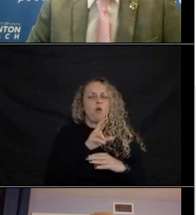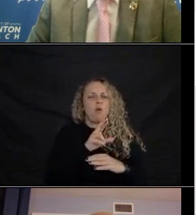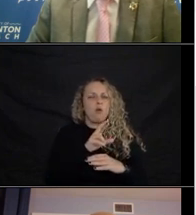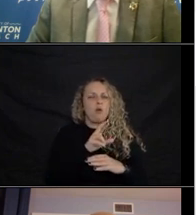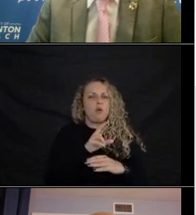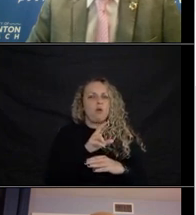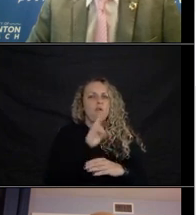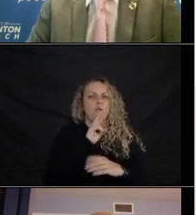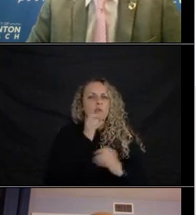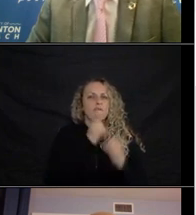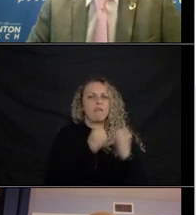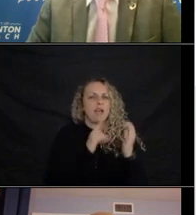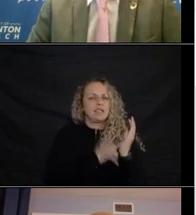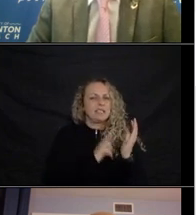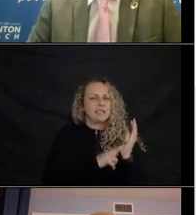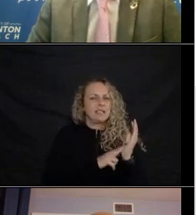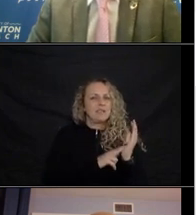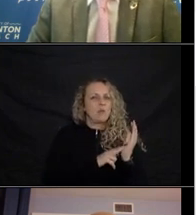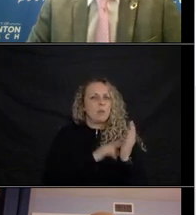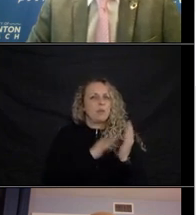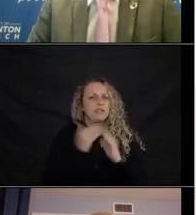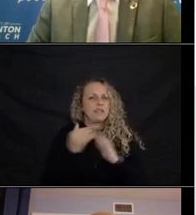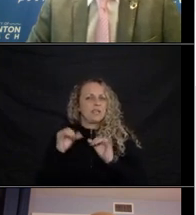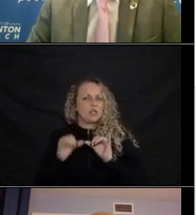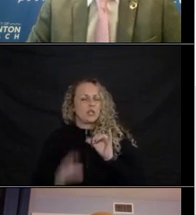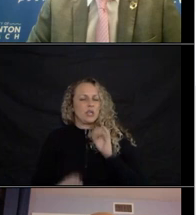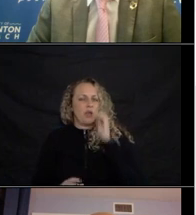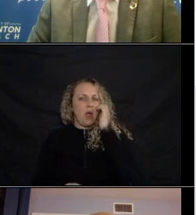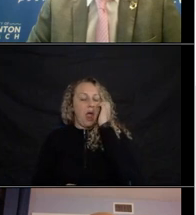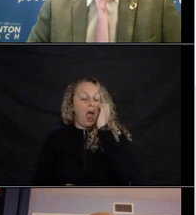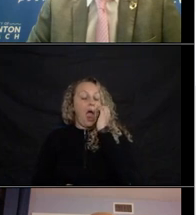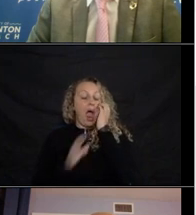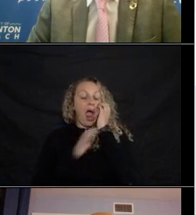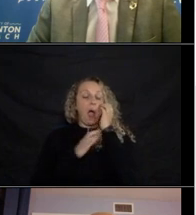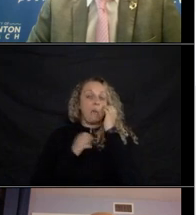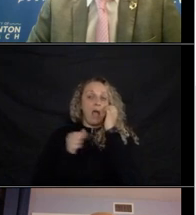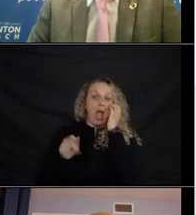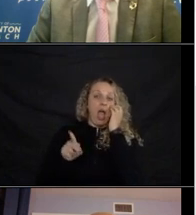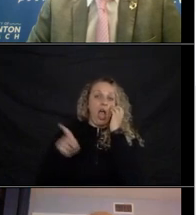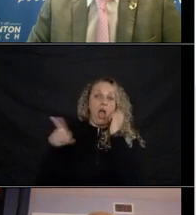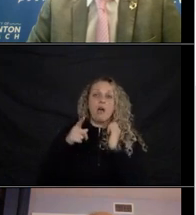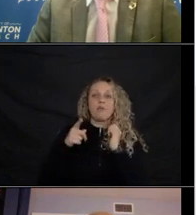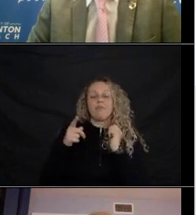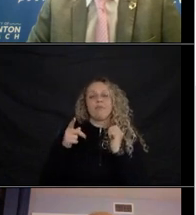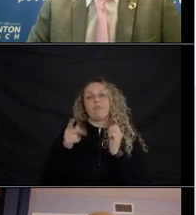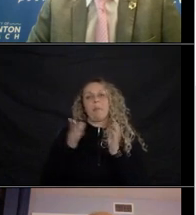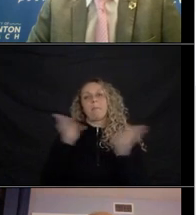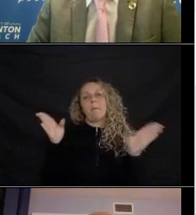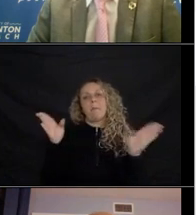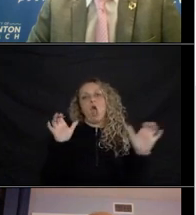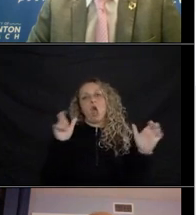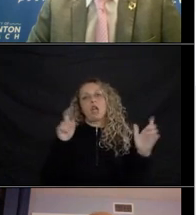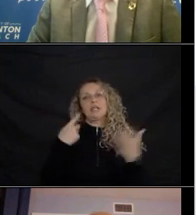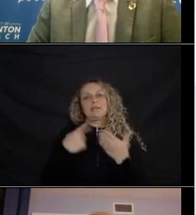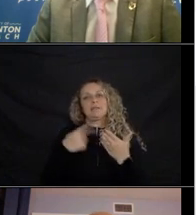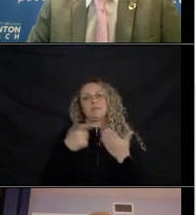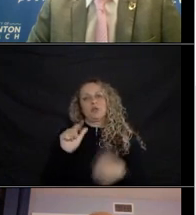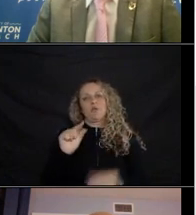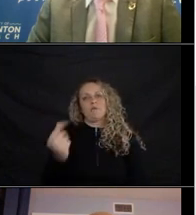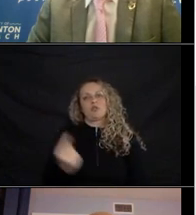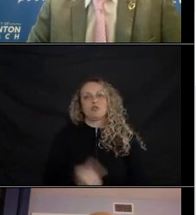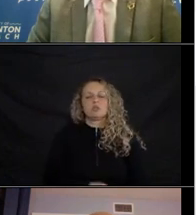to final signatures by the city engineer. If the commission allows, I'll have the public audience that would like to speak on this item go